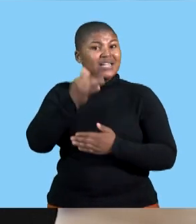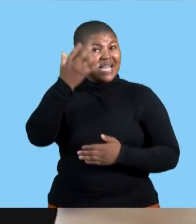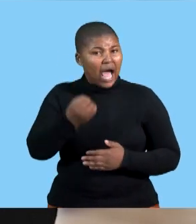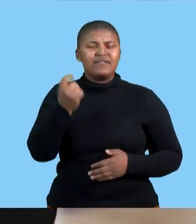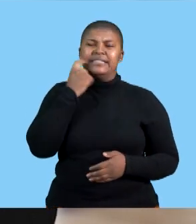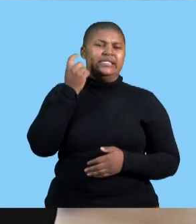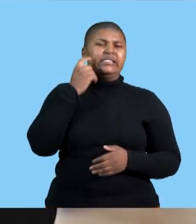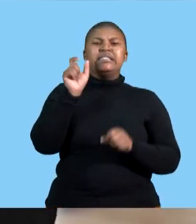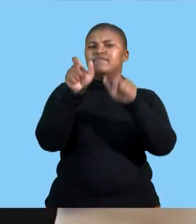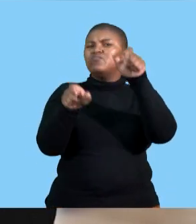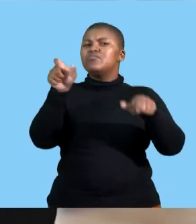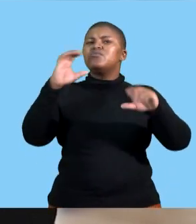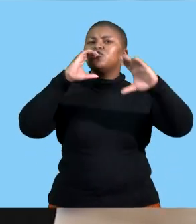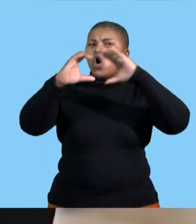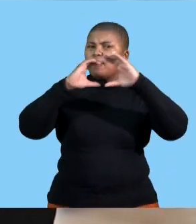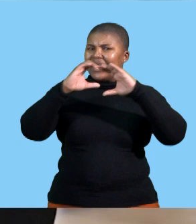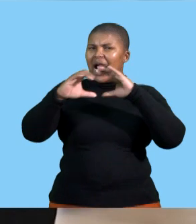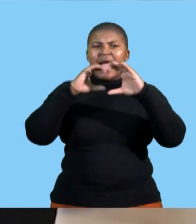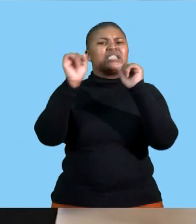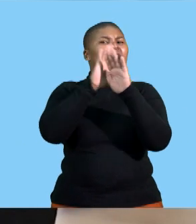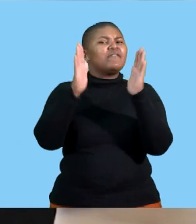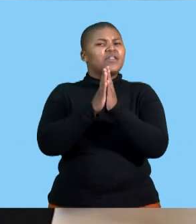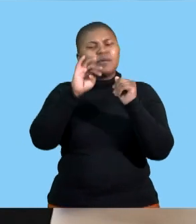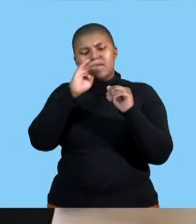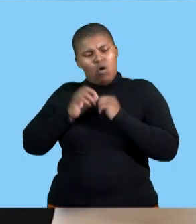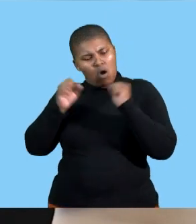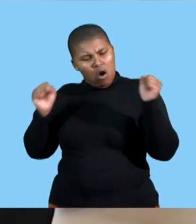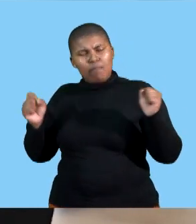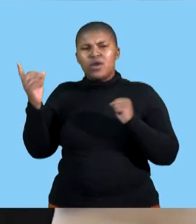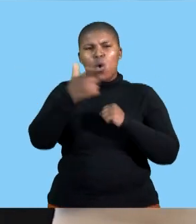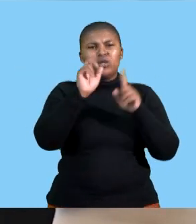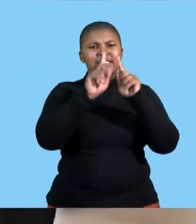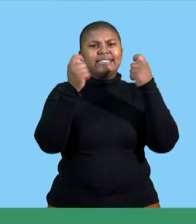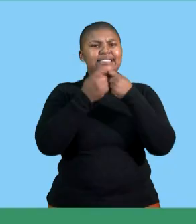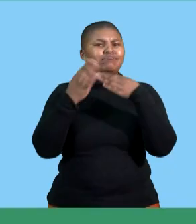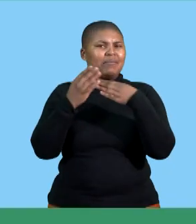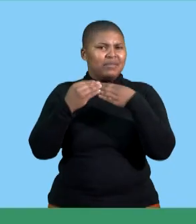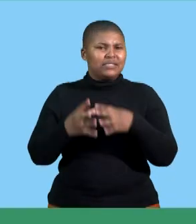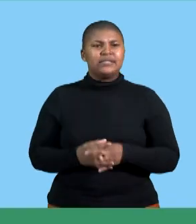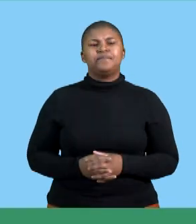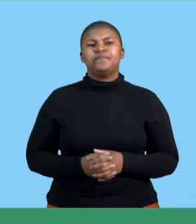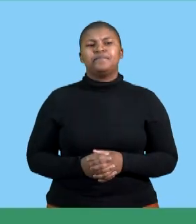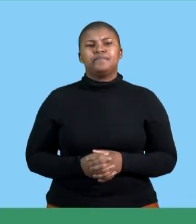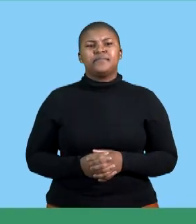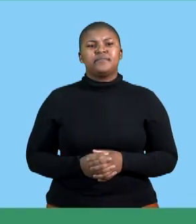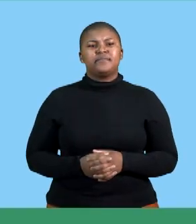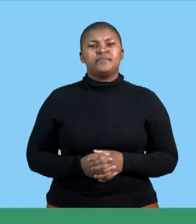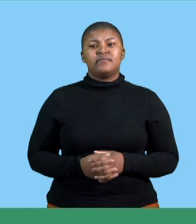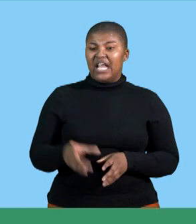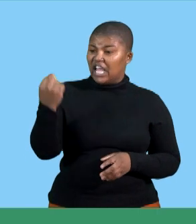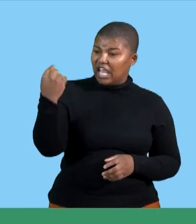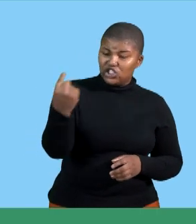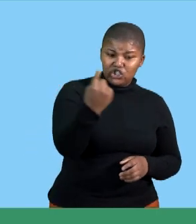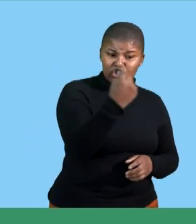for people to communicate, for people to open up themselves to other team members. Each team member must feel free